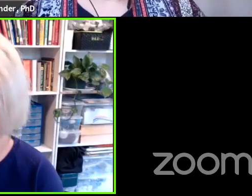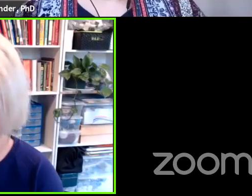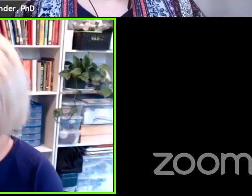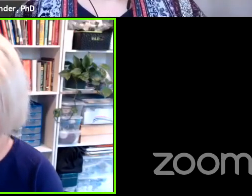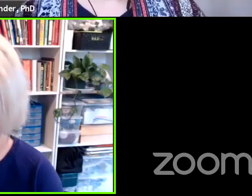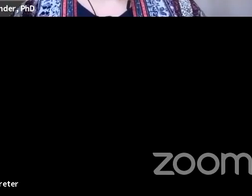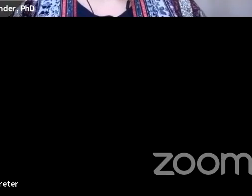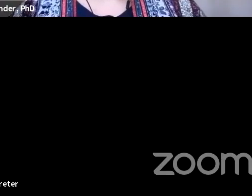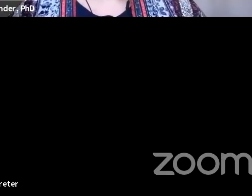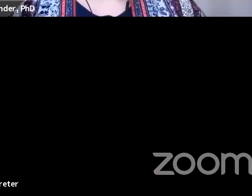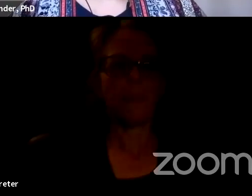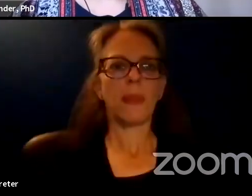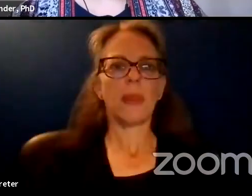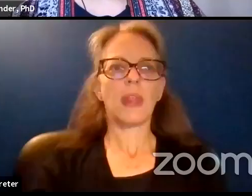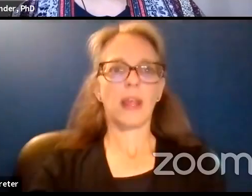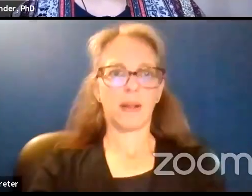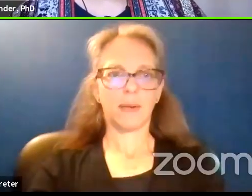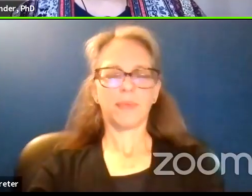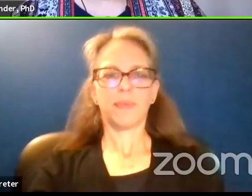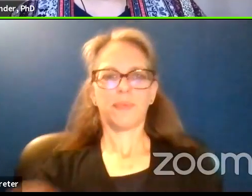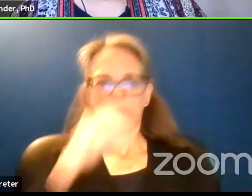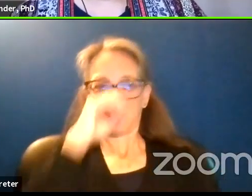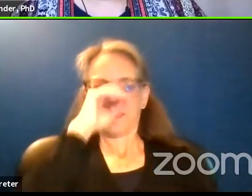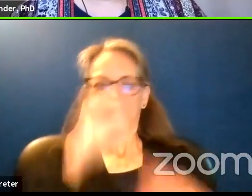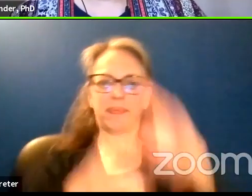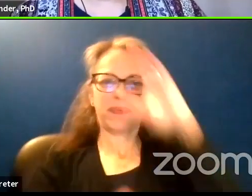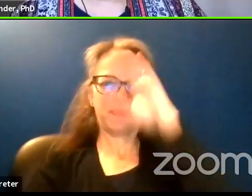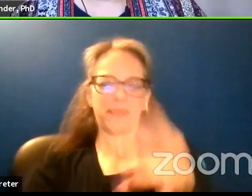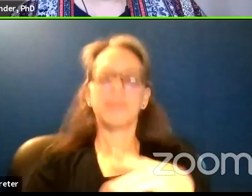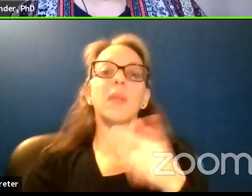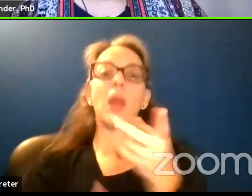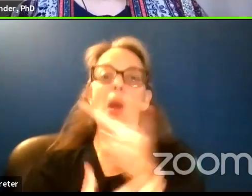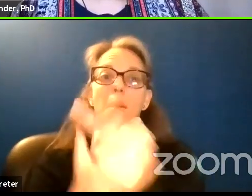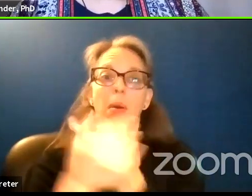now? I can start.